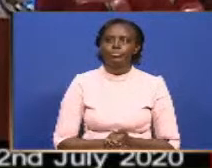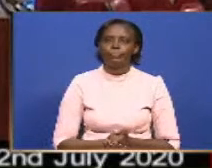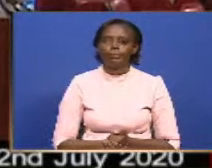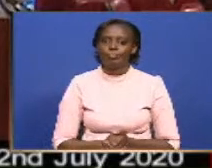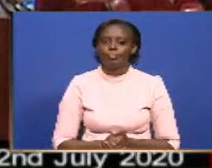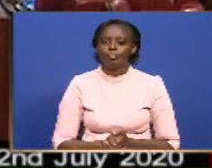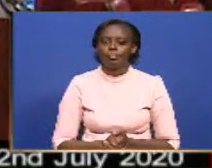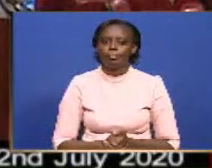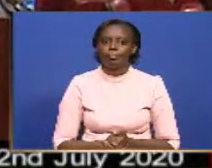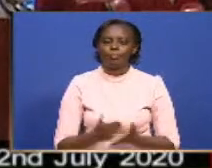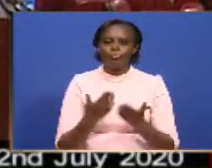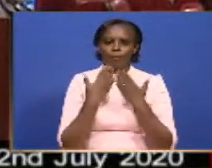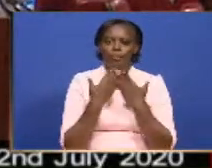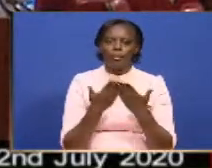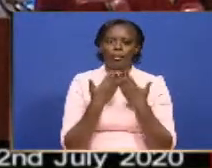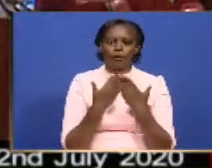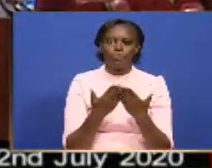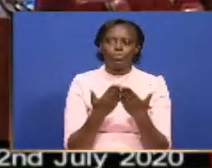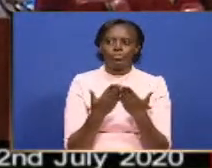Thank you.